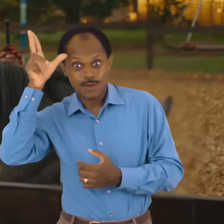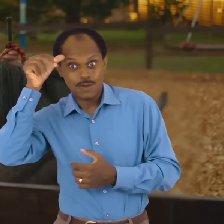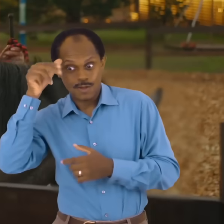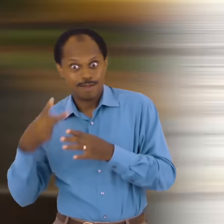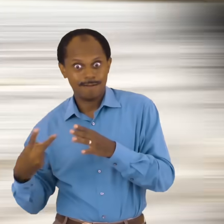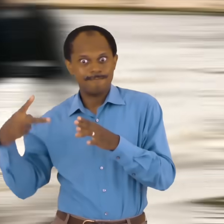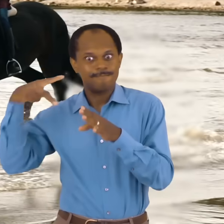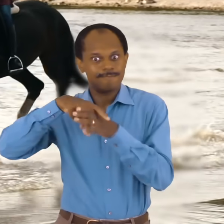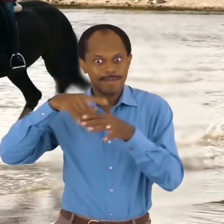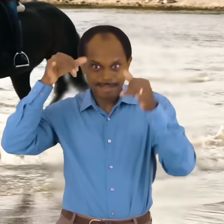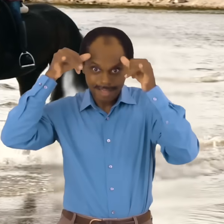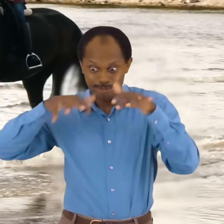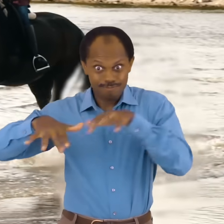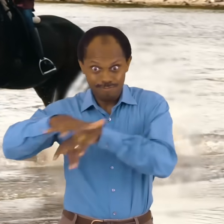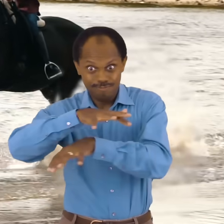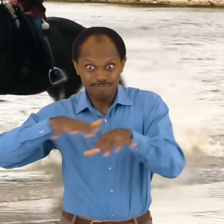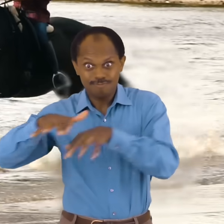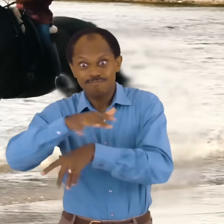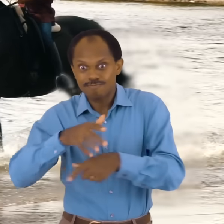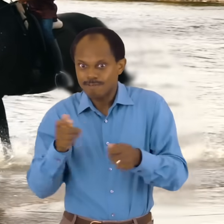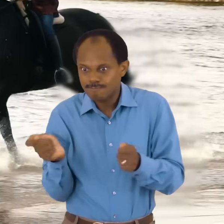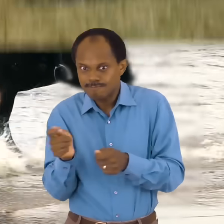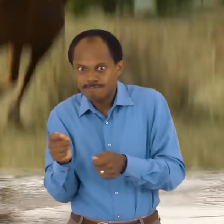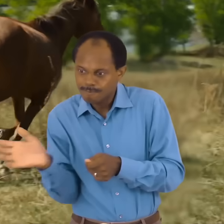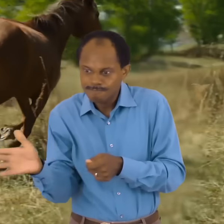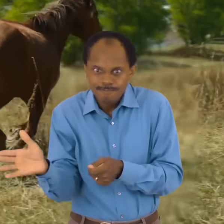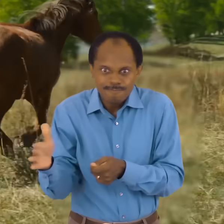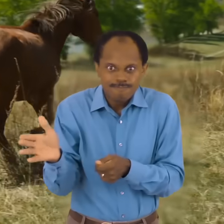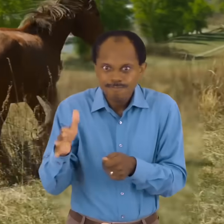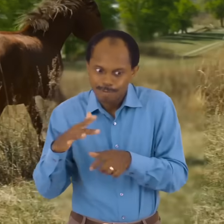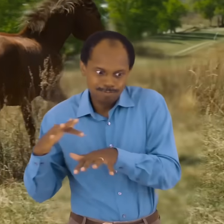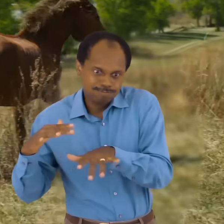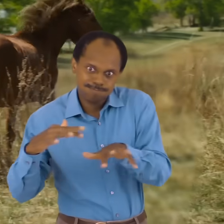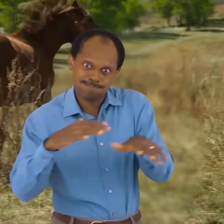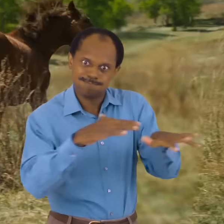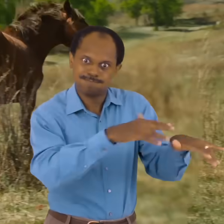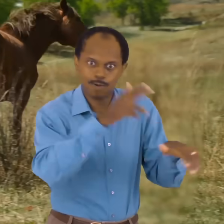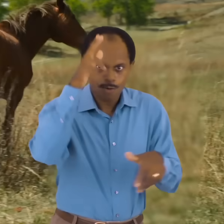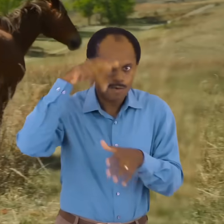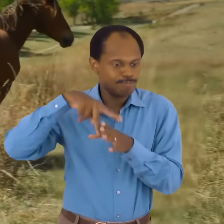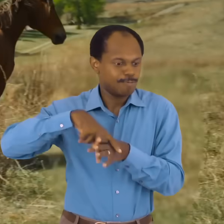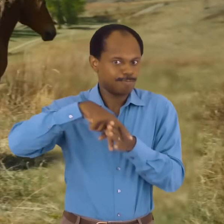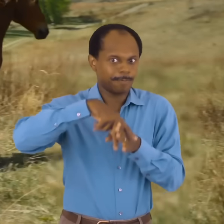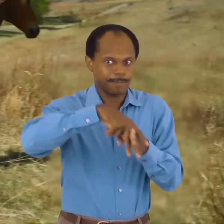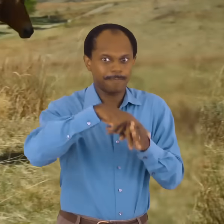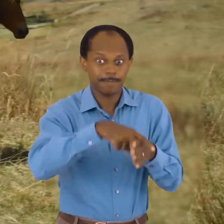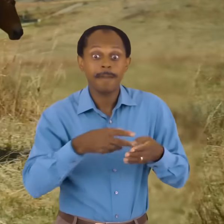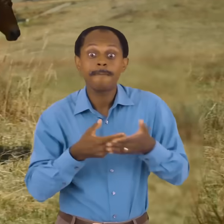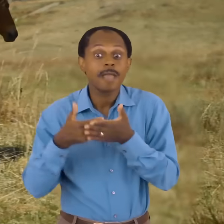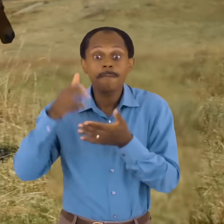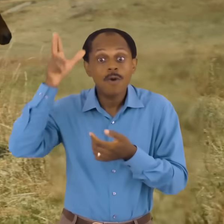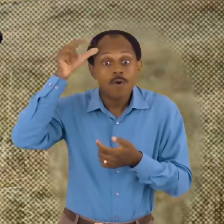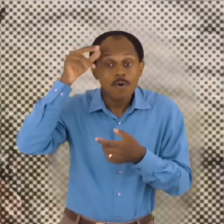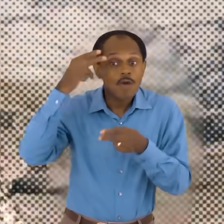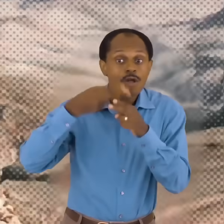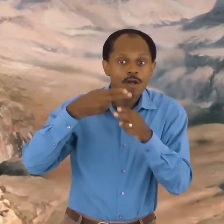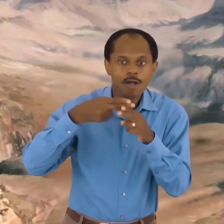even like to ride horses for fun a baby horse is called a pony